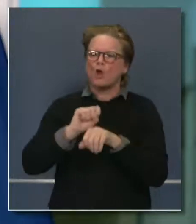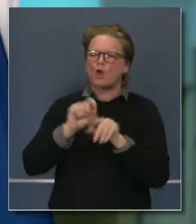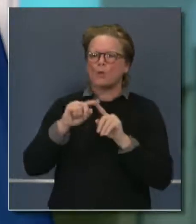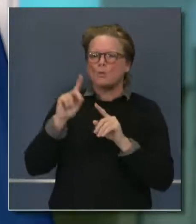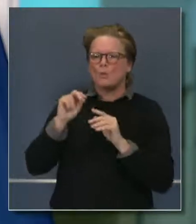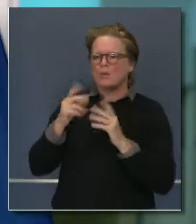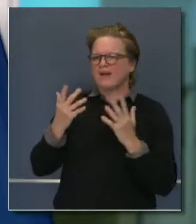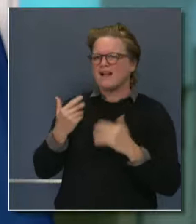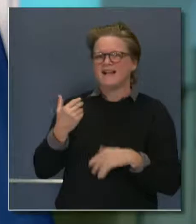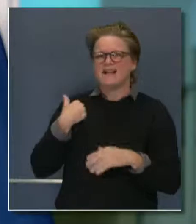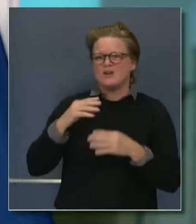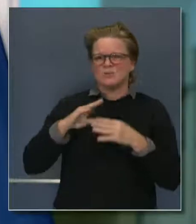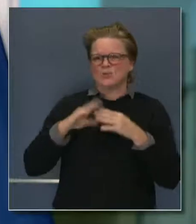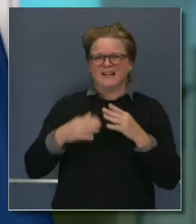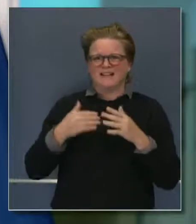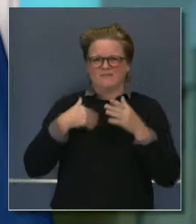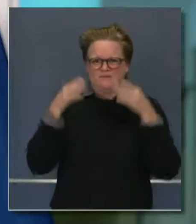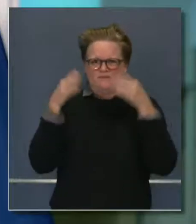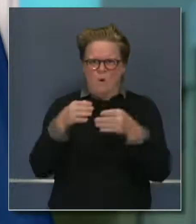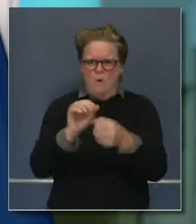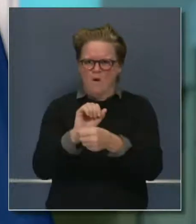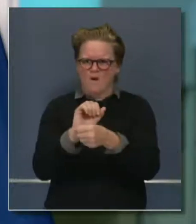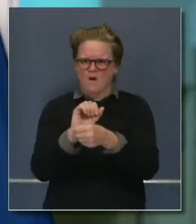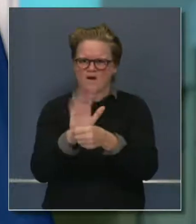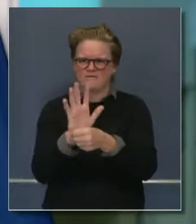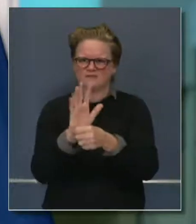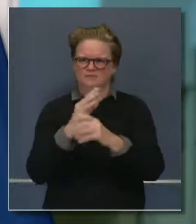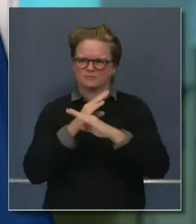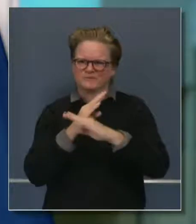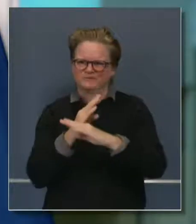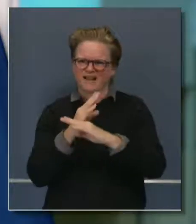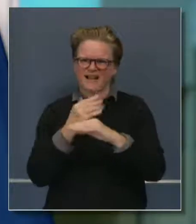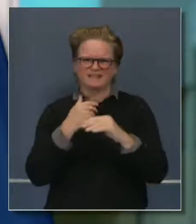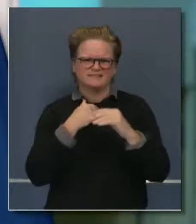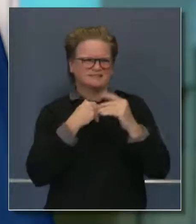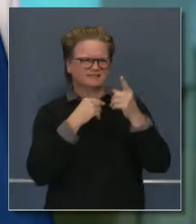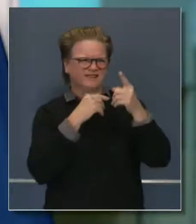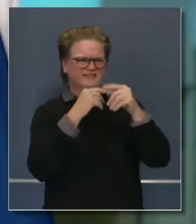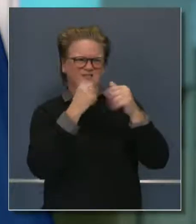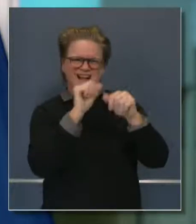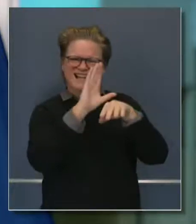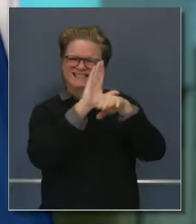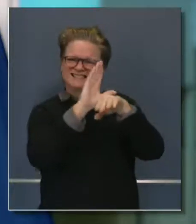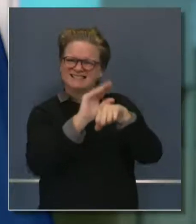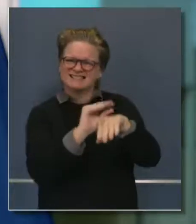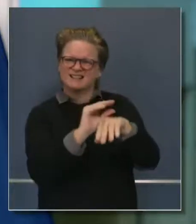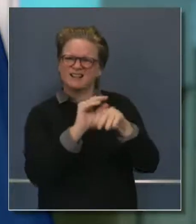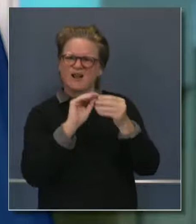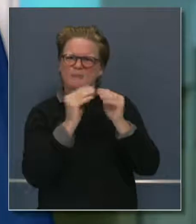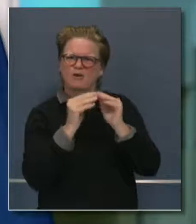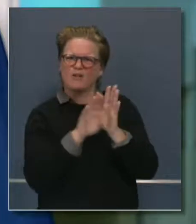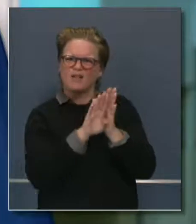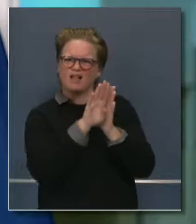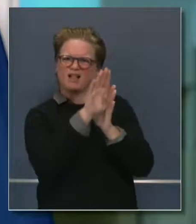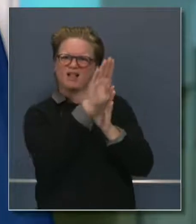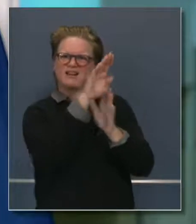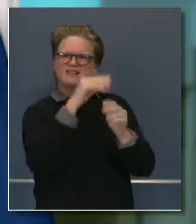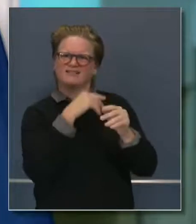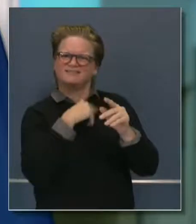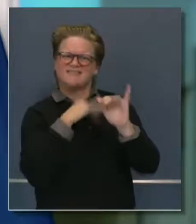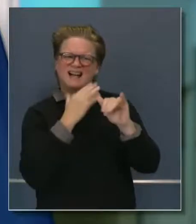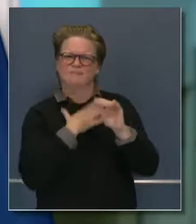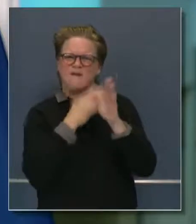up. And I'm concerned about that. 3.7%, 14-day positivity rate may sound